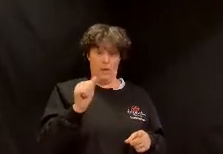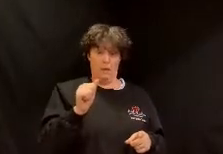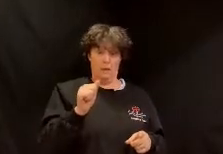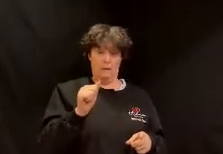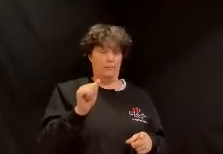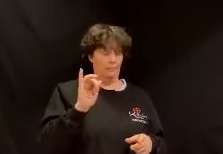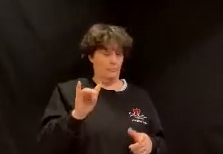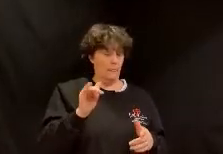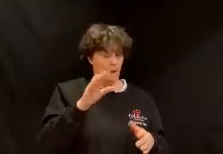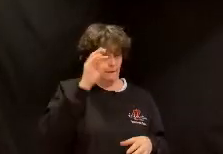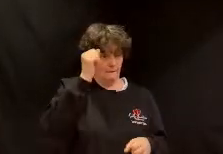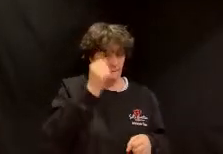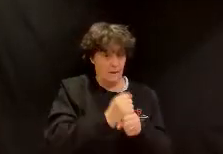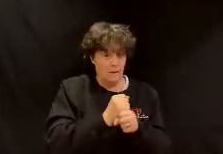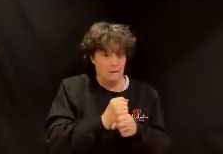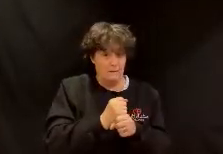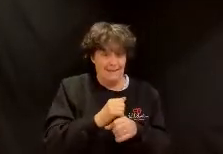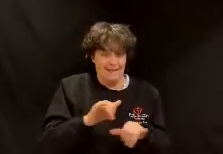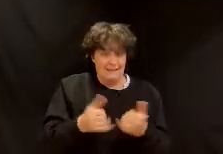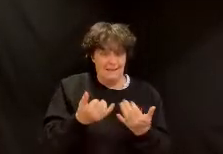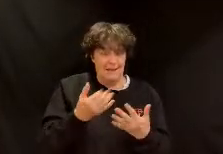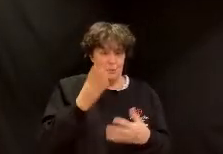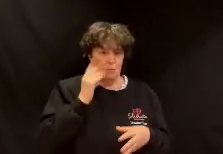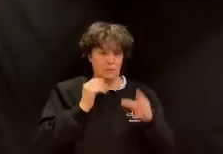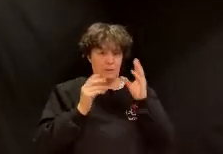And that's how faith comes to us.